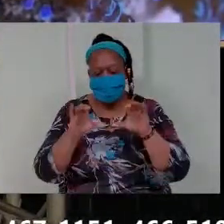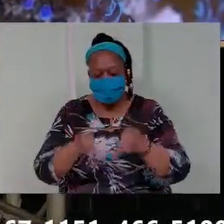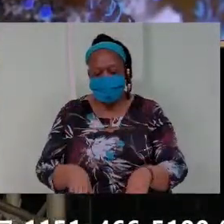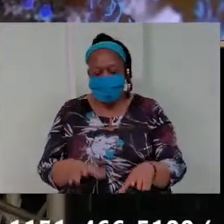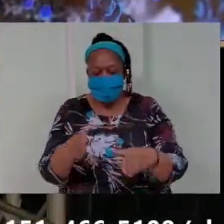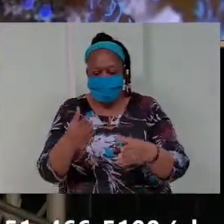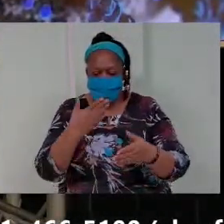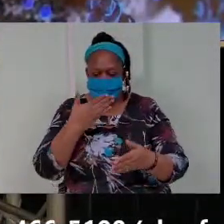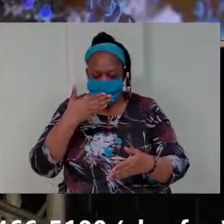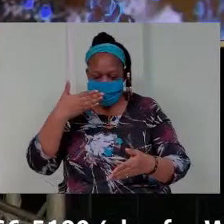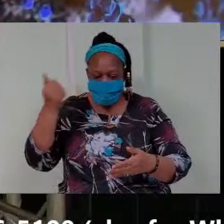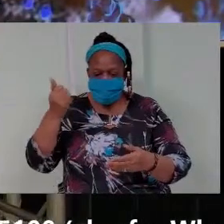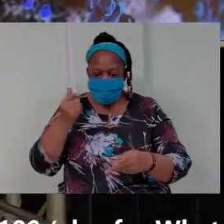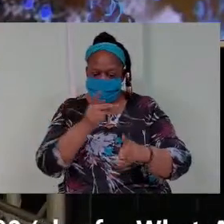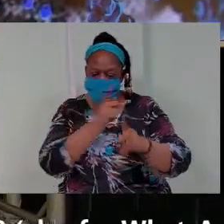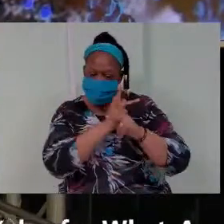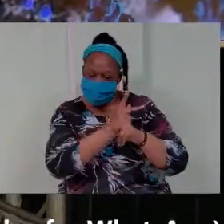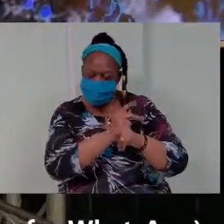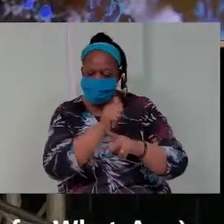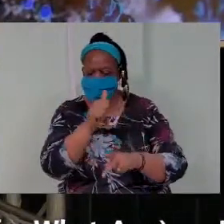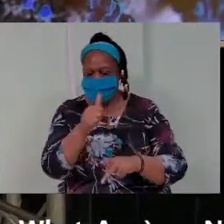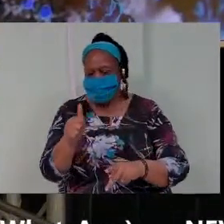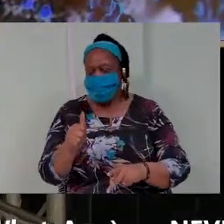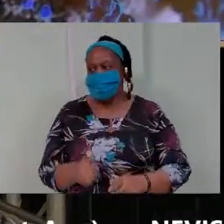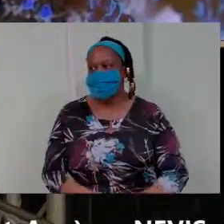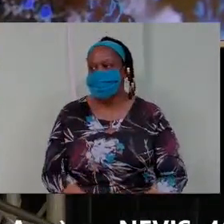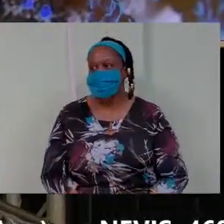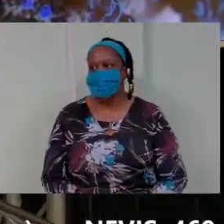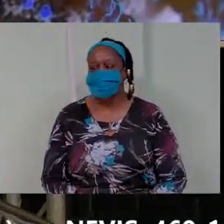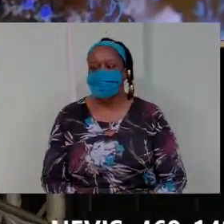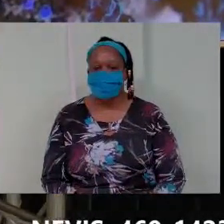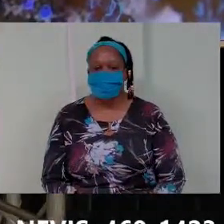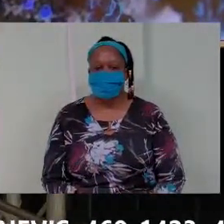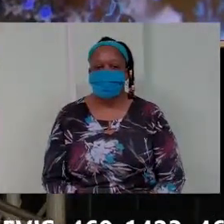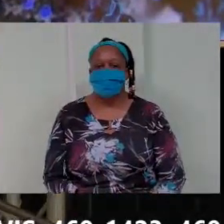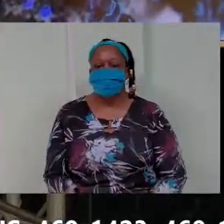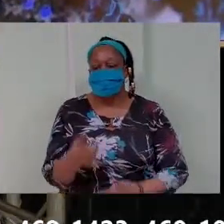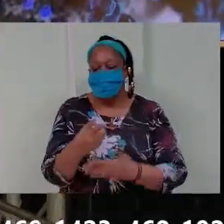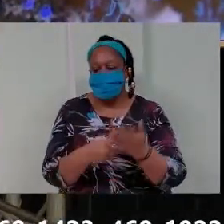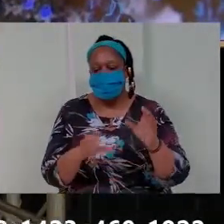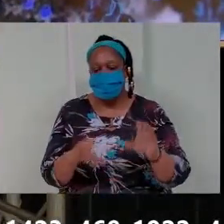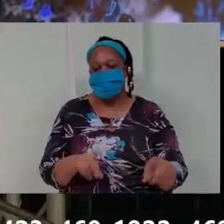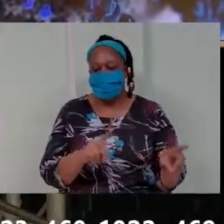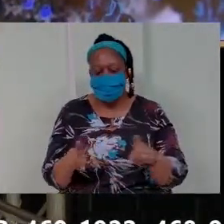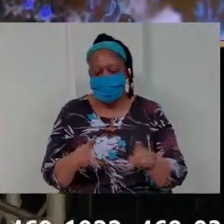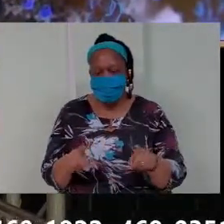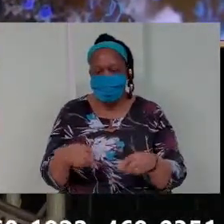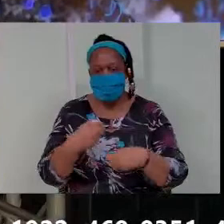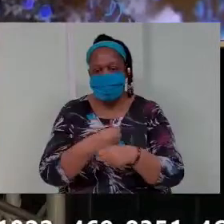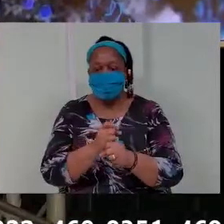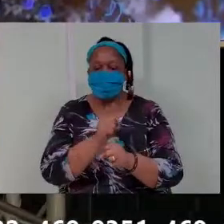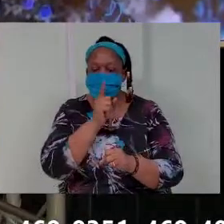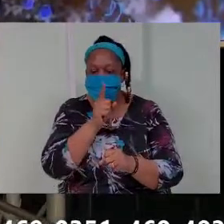So what can be done to ensure that this does not happen again?